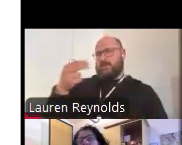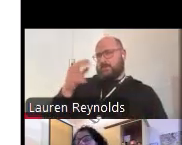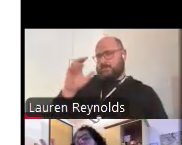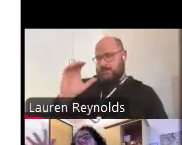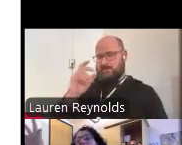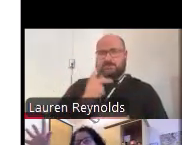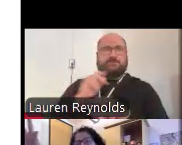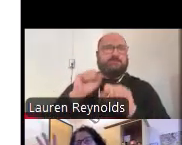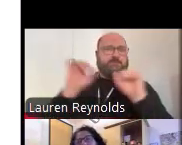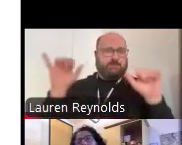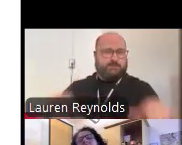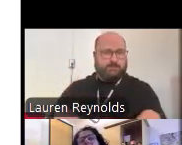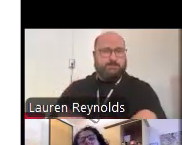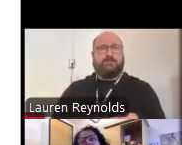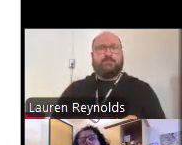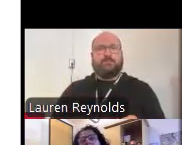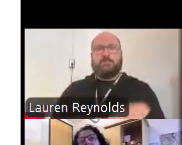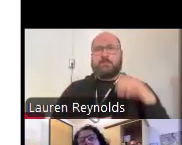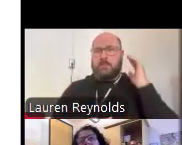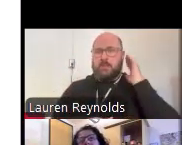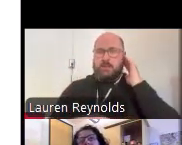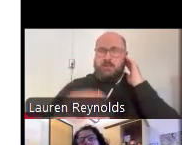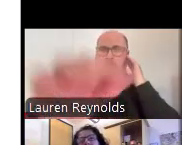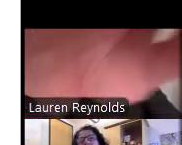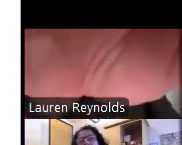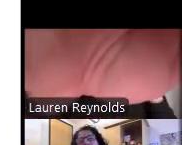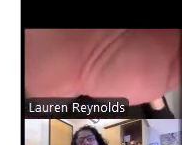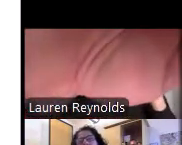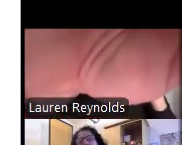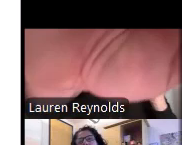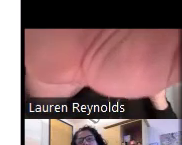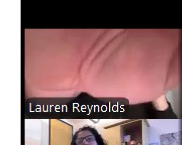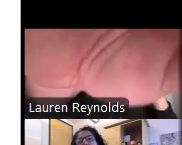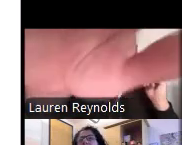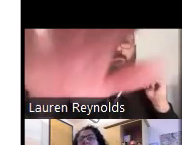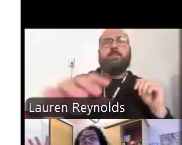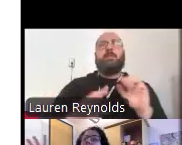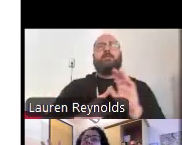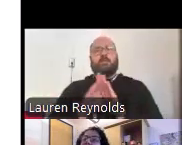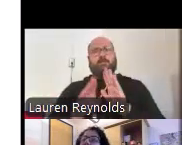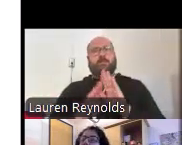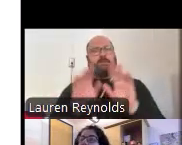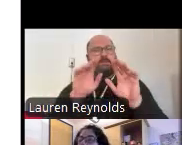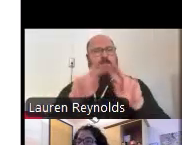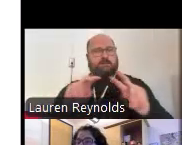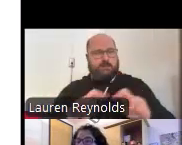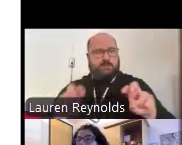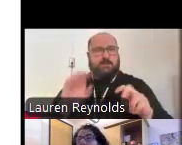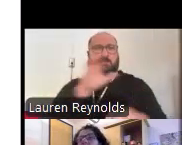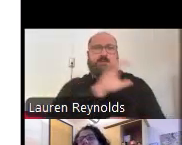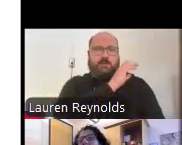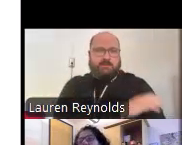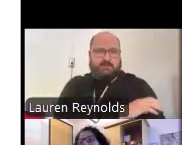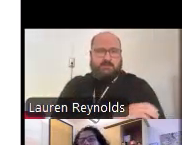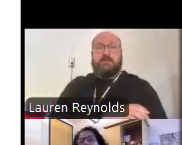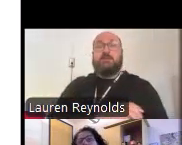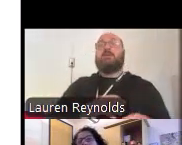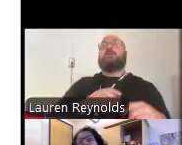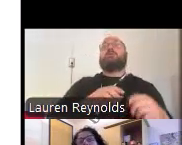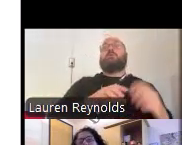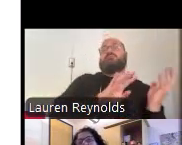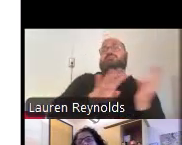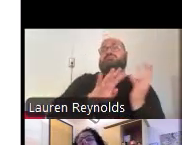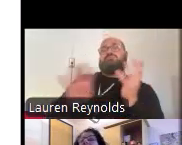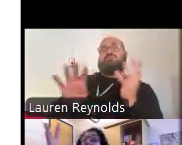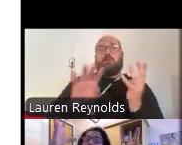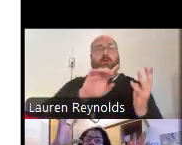had UDAC, I'm sorry, specifically it's UDAC, the Utah Developmental Assessment Clinic, a streamlined diagnostic process. So STAT training for